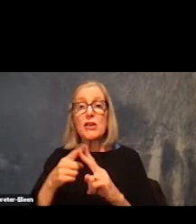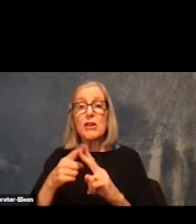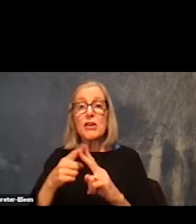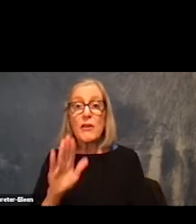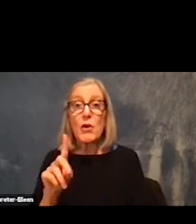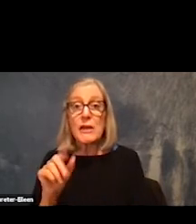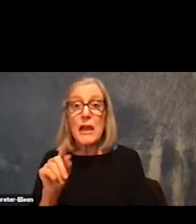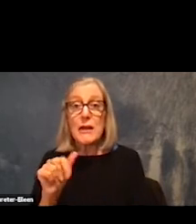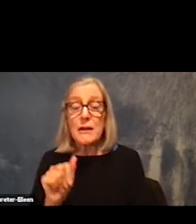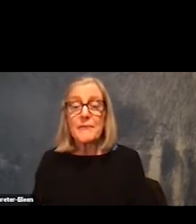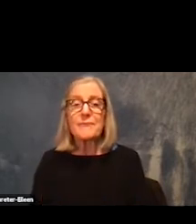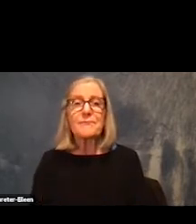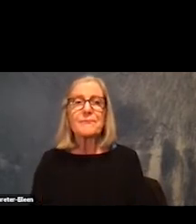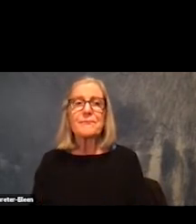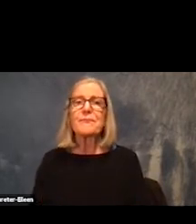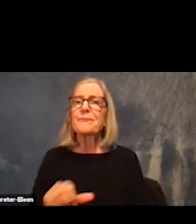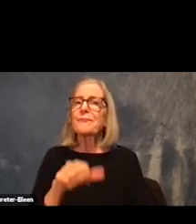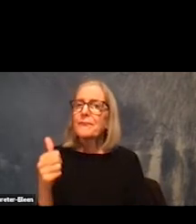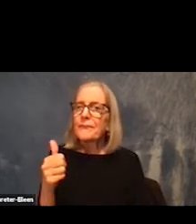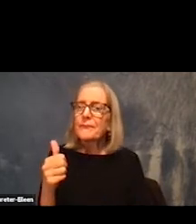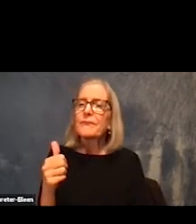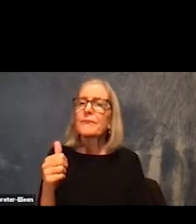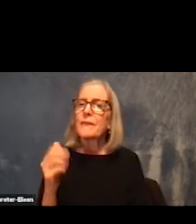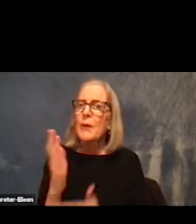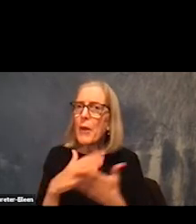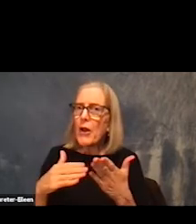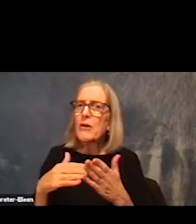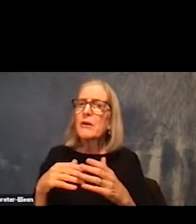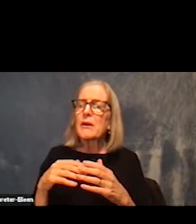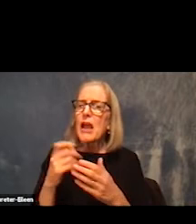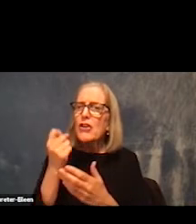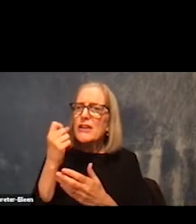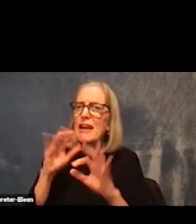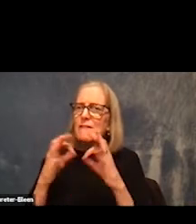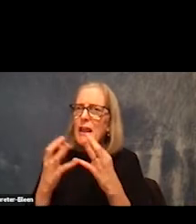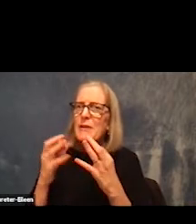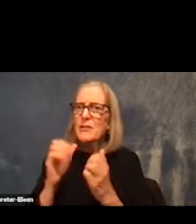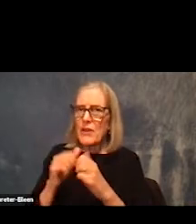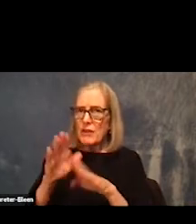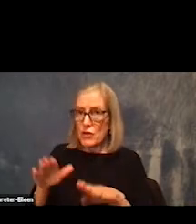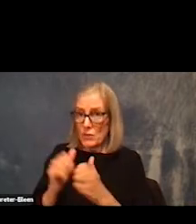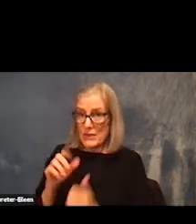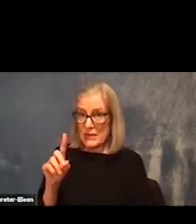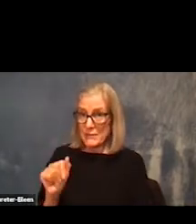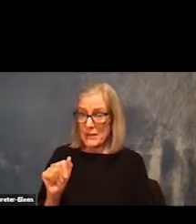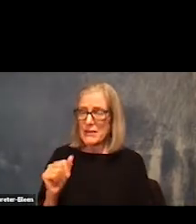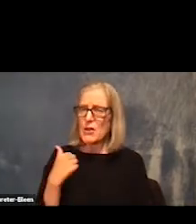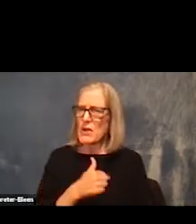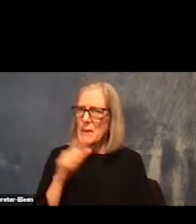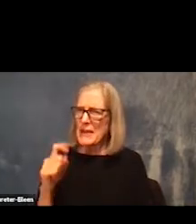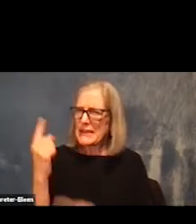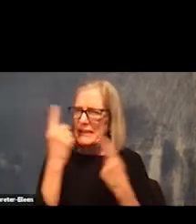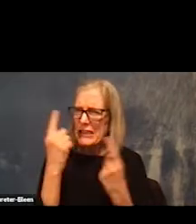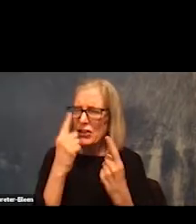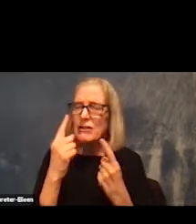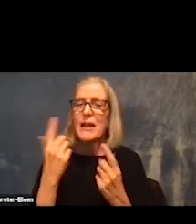another layer of getting to know families whose children have disabilities and other special needs that we need to consider. Again, I'm going to tell you